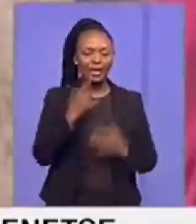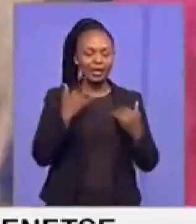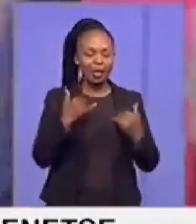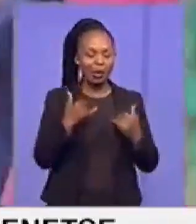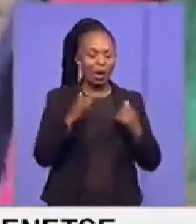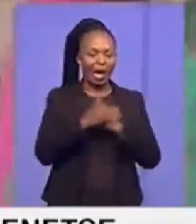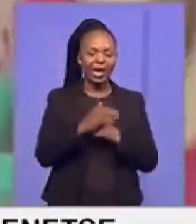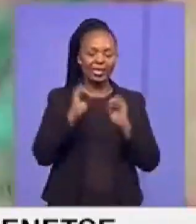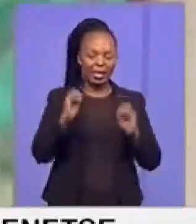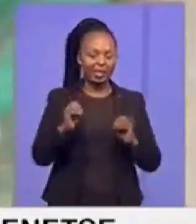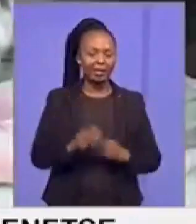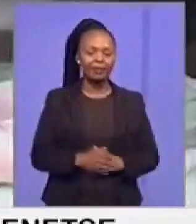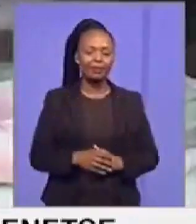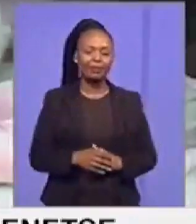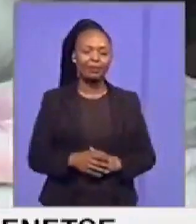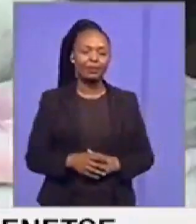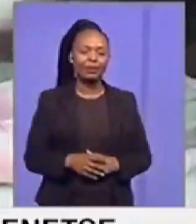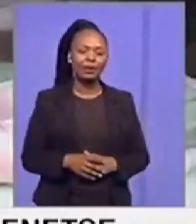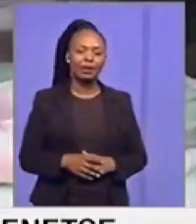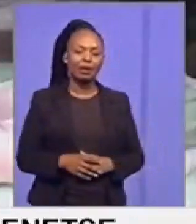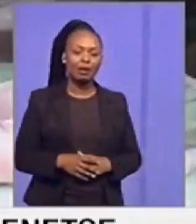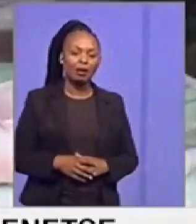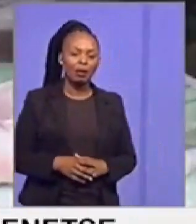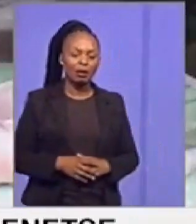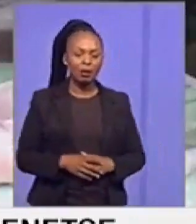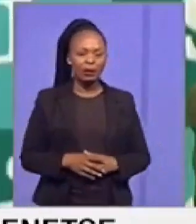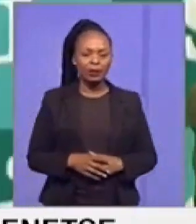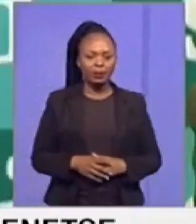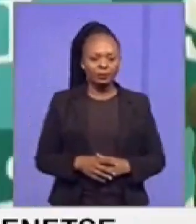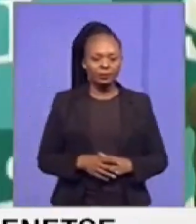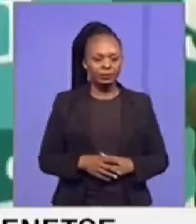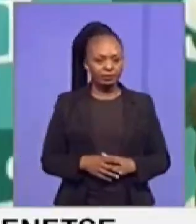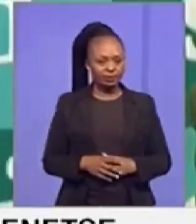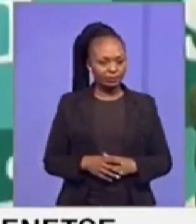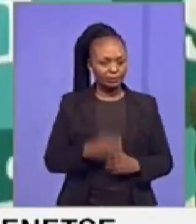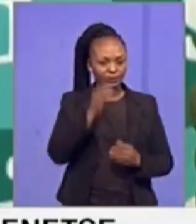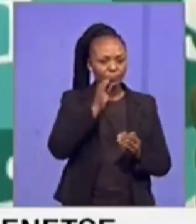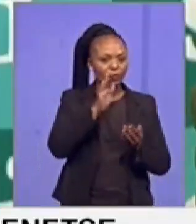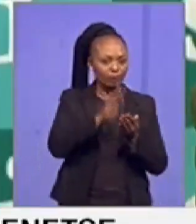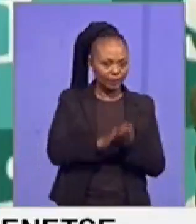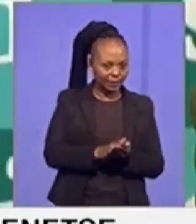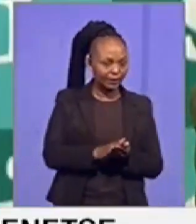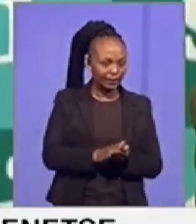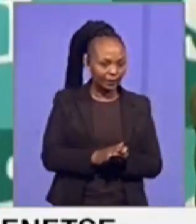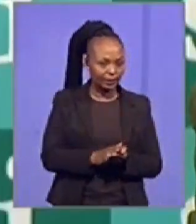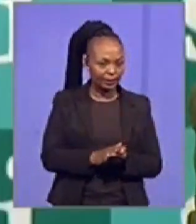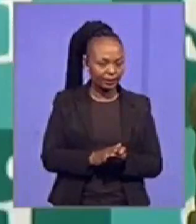hide here. For the farmers, they want to put their case.